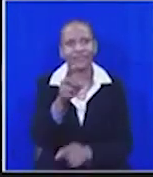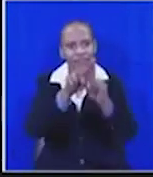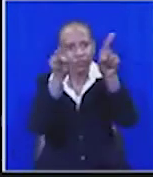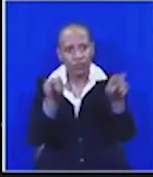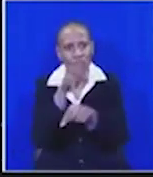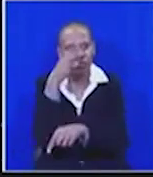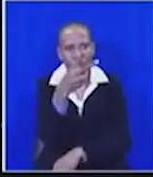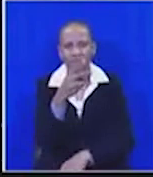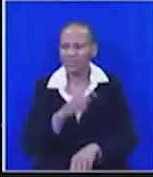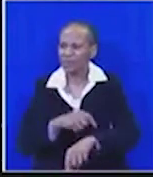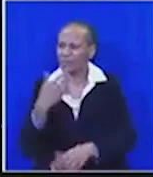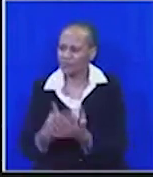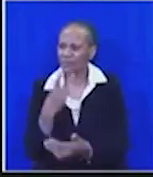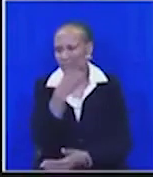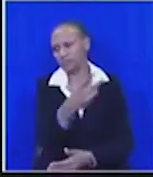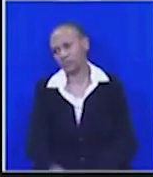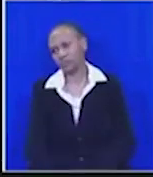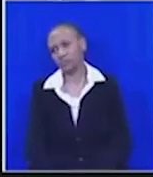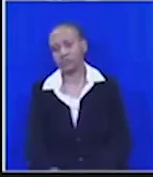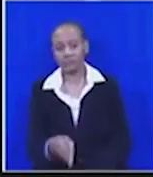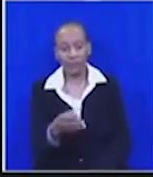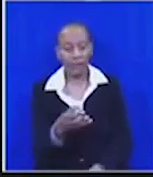Take a seat, Honourable Member. You've asked your question. Honourable Minister.